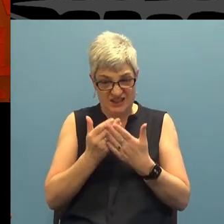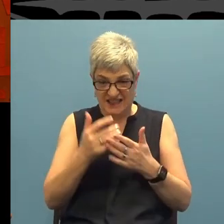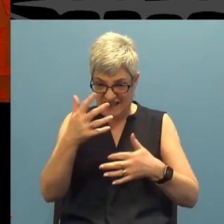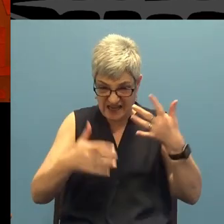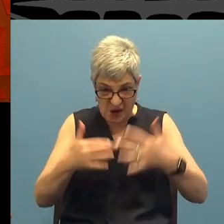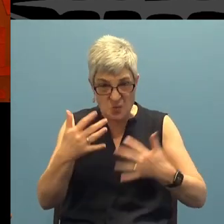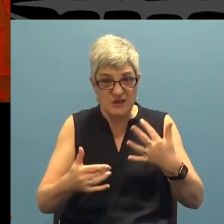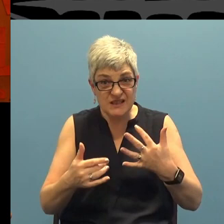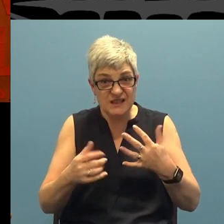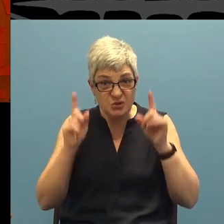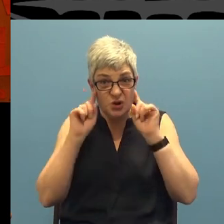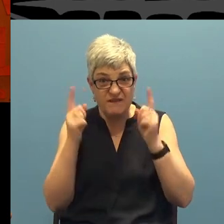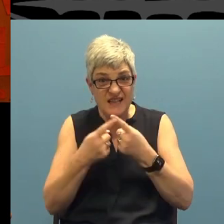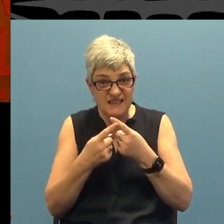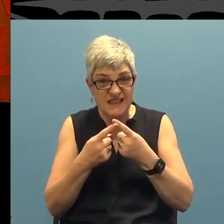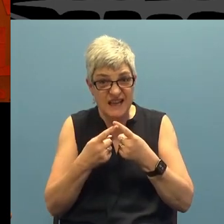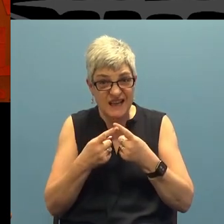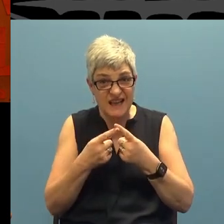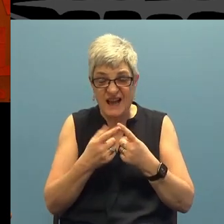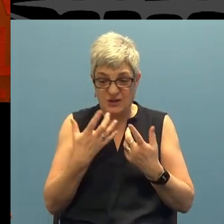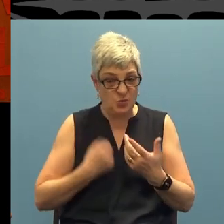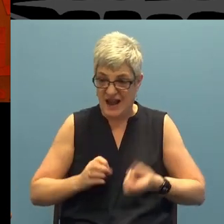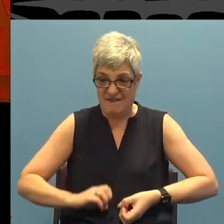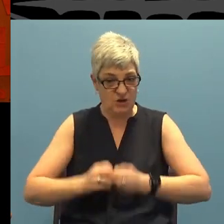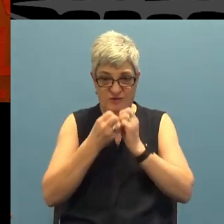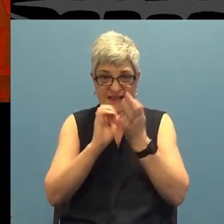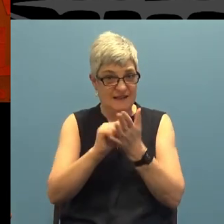and I don't have any creative skills at all.